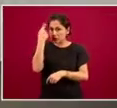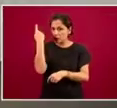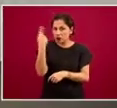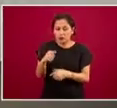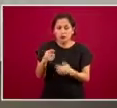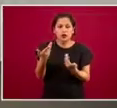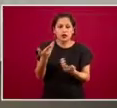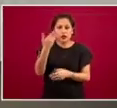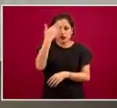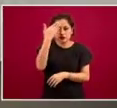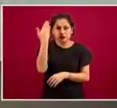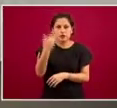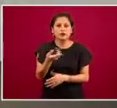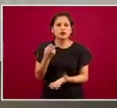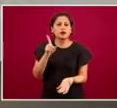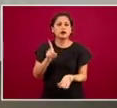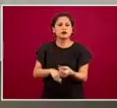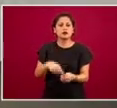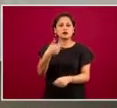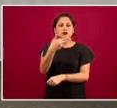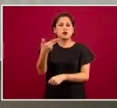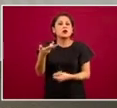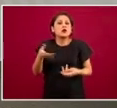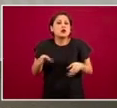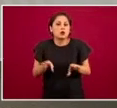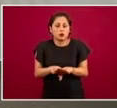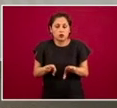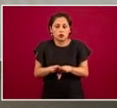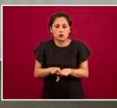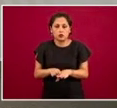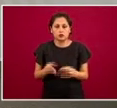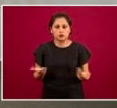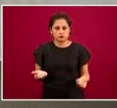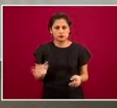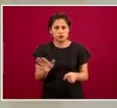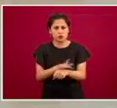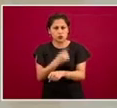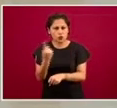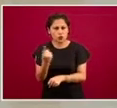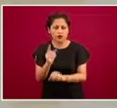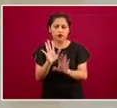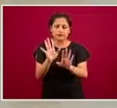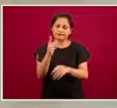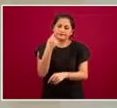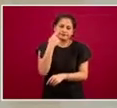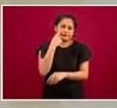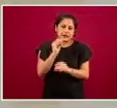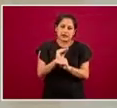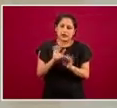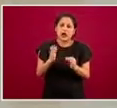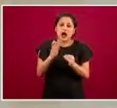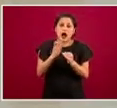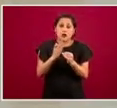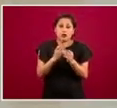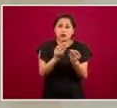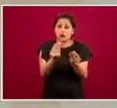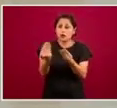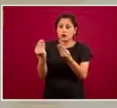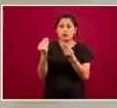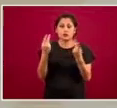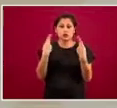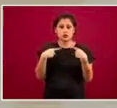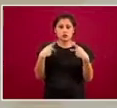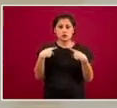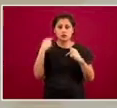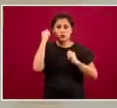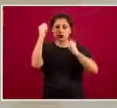tourism sector protocol for the best practices that should be adopted within hotels specifically,